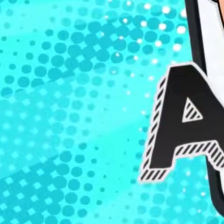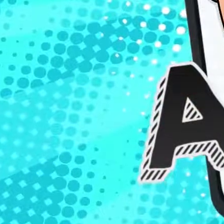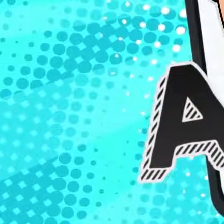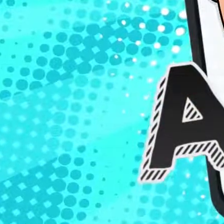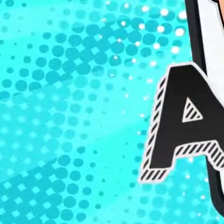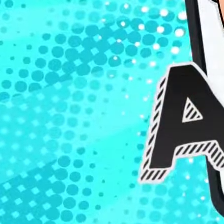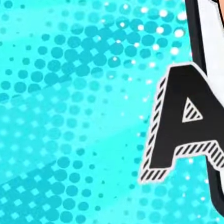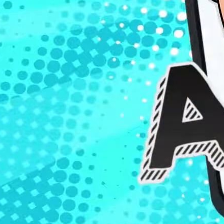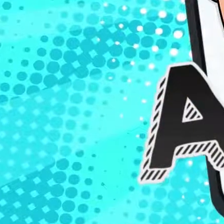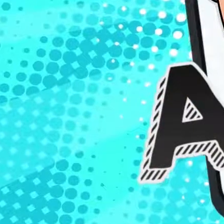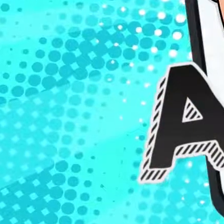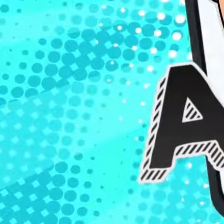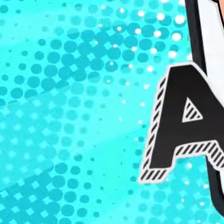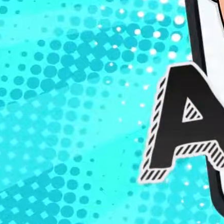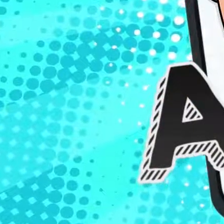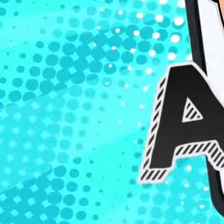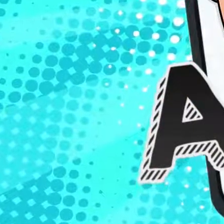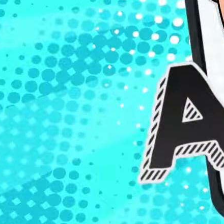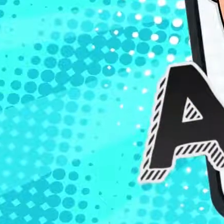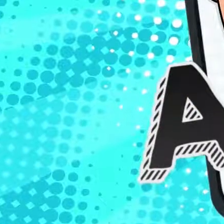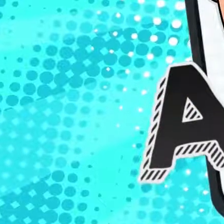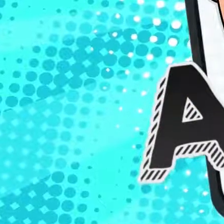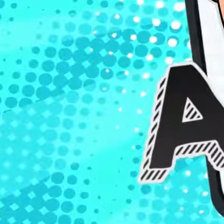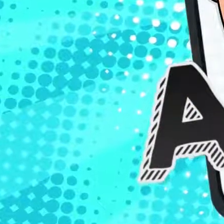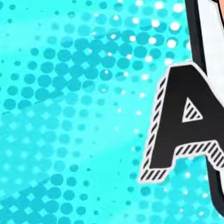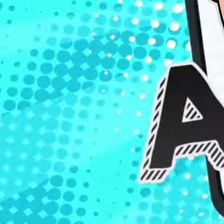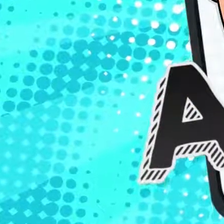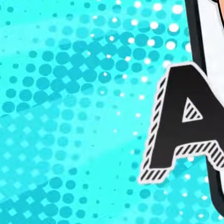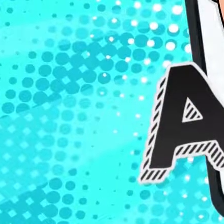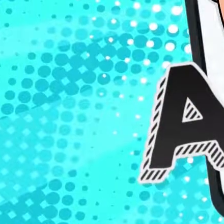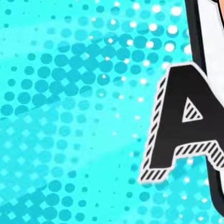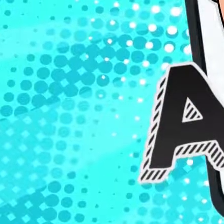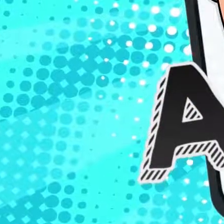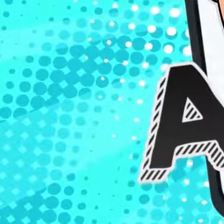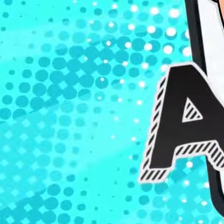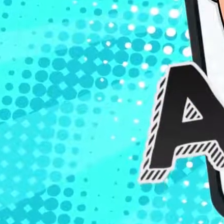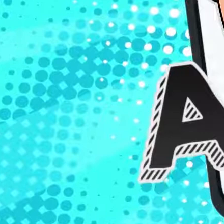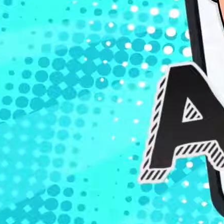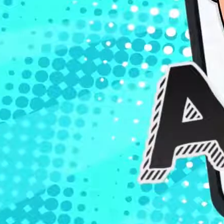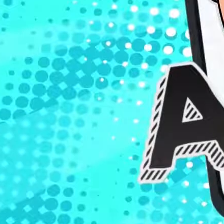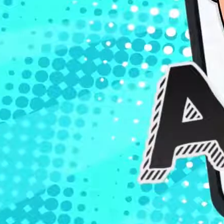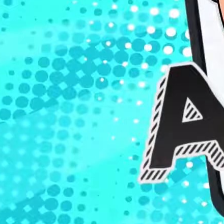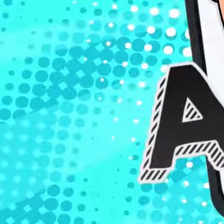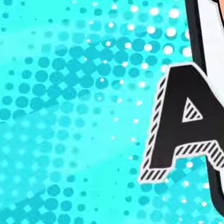welcome to the A Bit of AI show with your hosts, Henk and Amy.